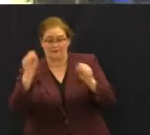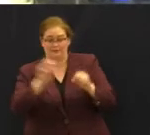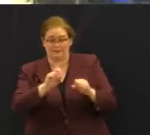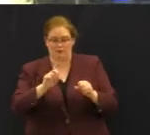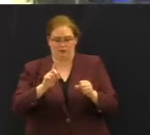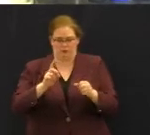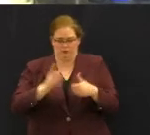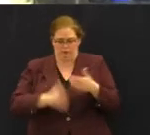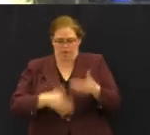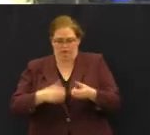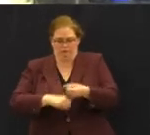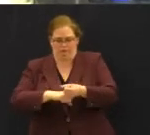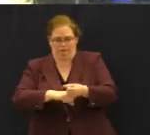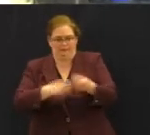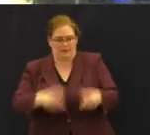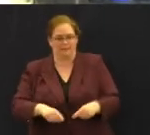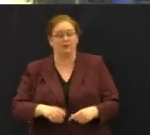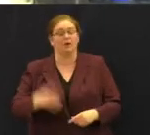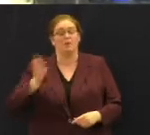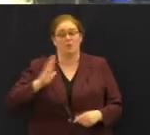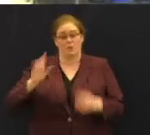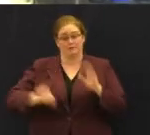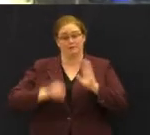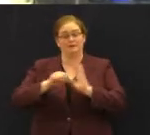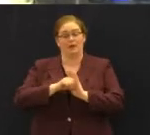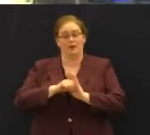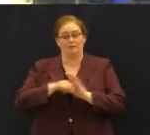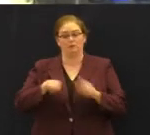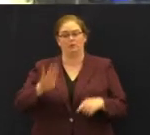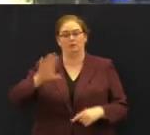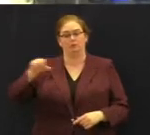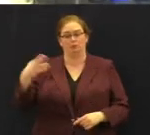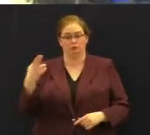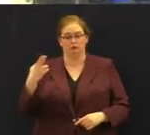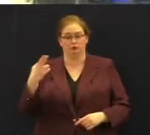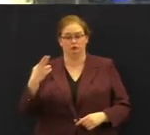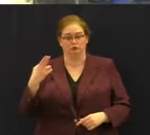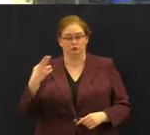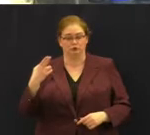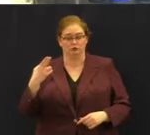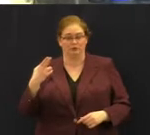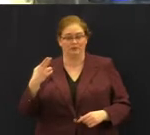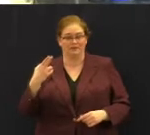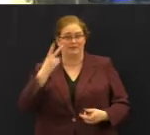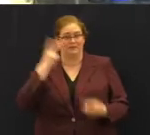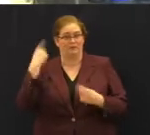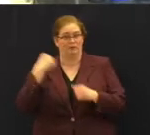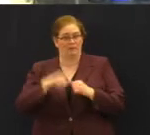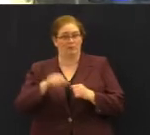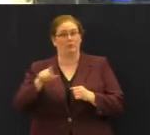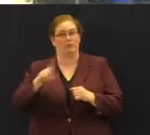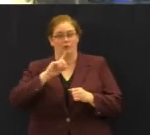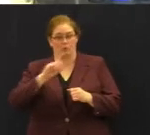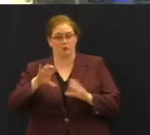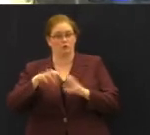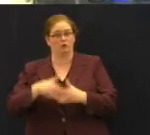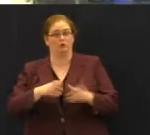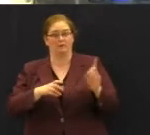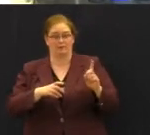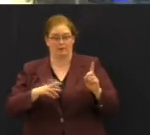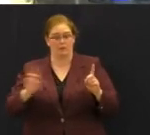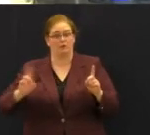like this happen. And there was a time in the George Bush administration, as I remember, when there were a group of Democrats